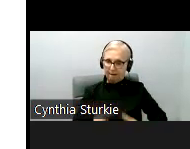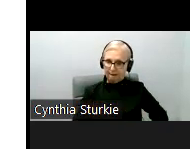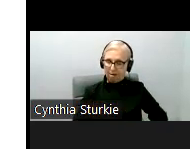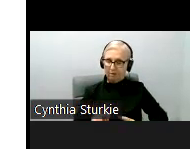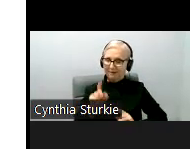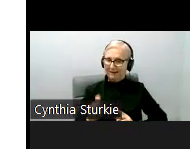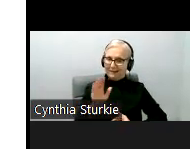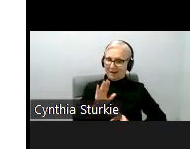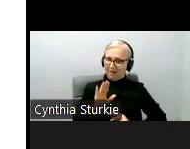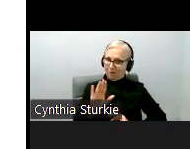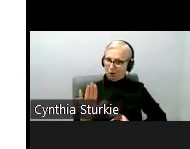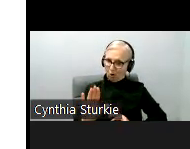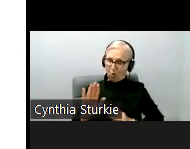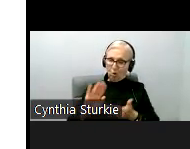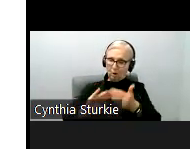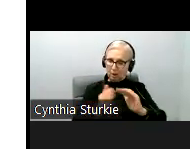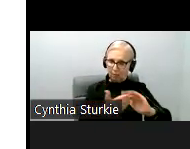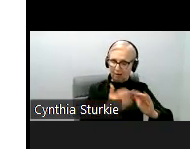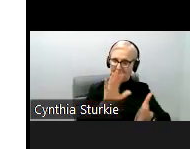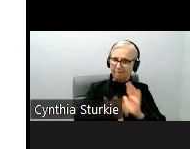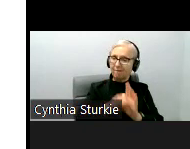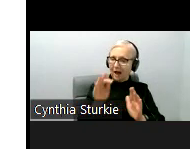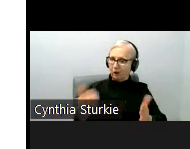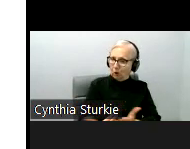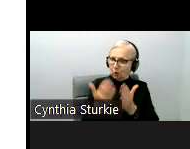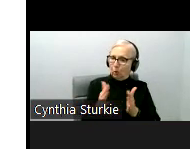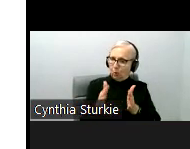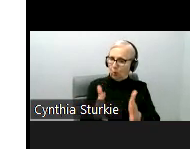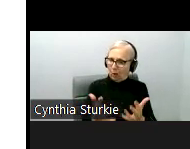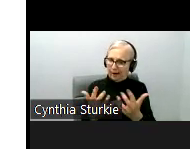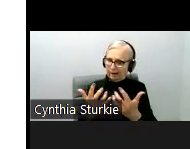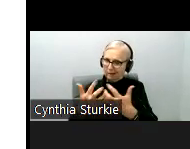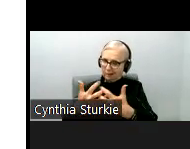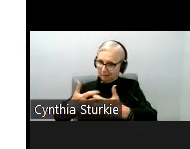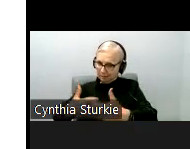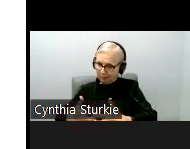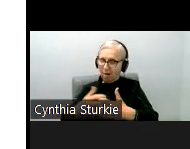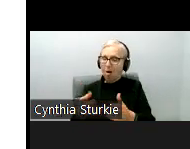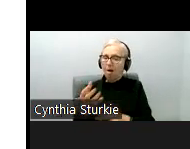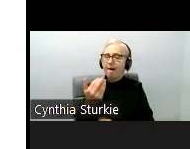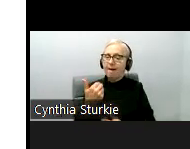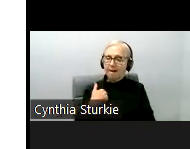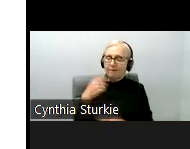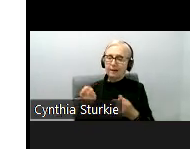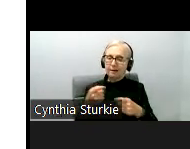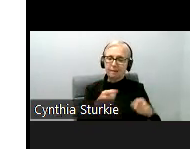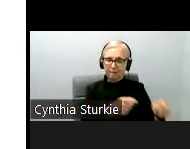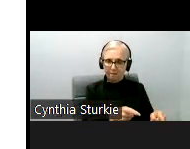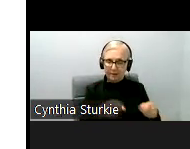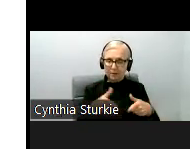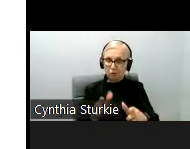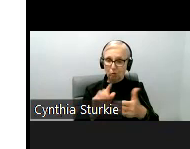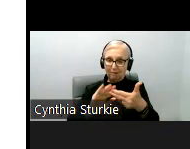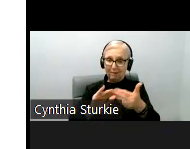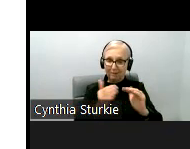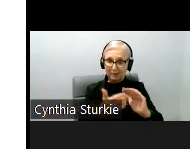community and find creative ways to fill those gaps. This includes holding events that allow your community to learn about the